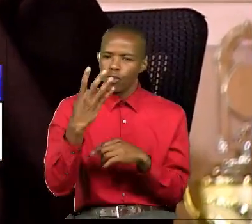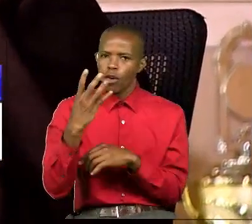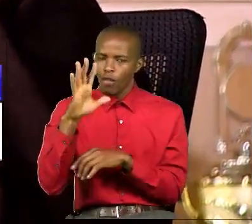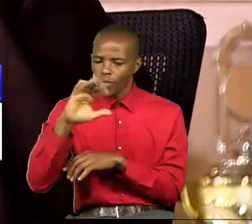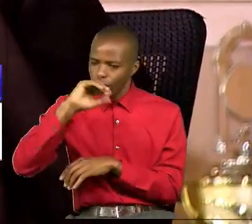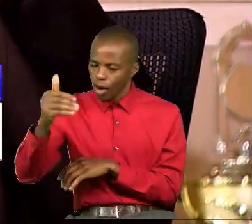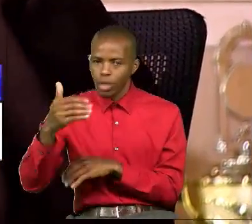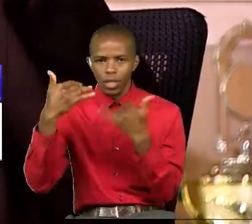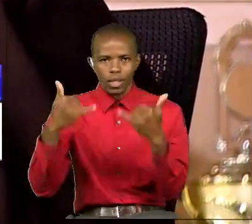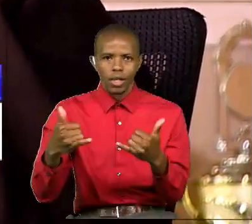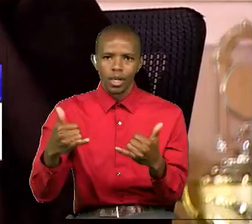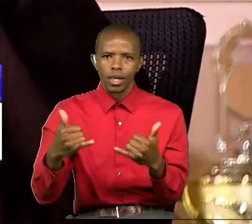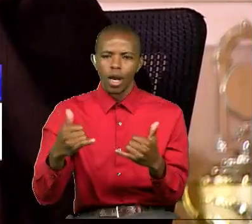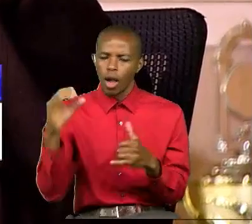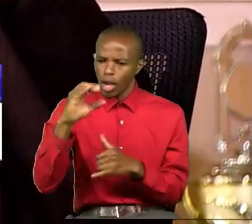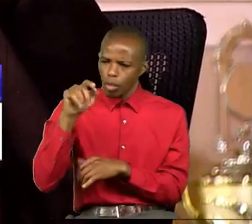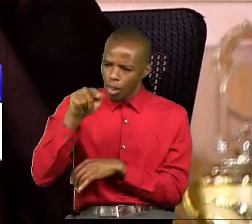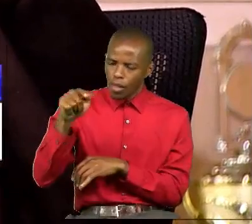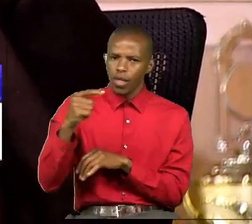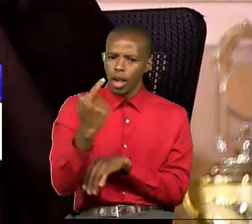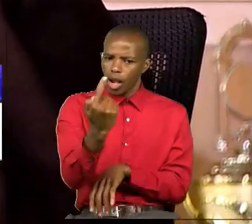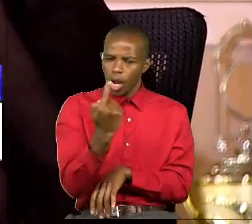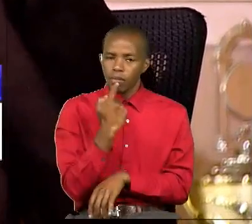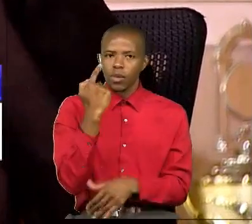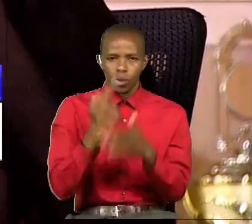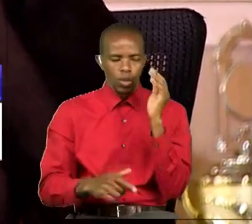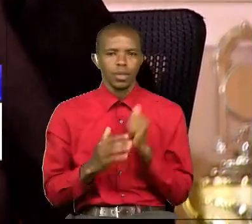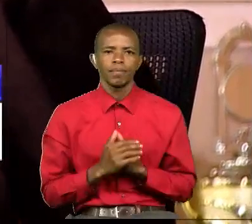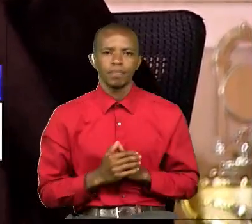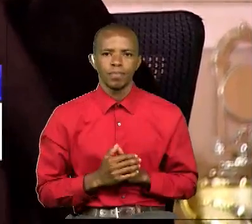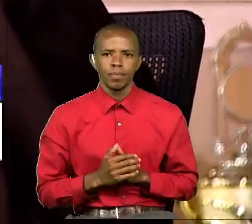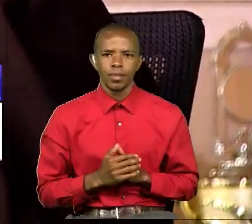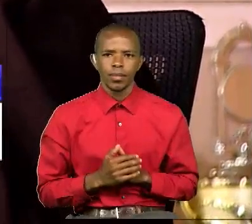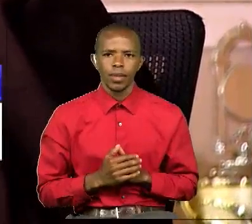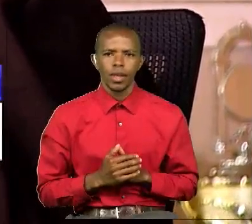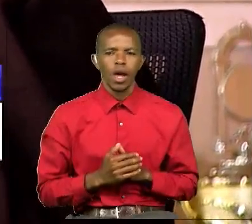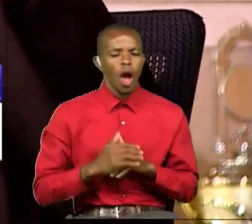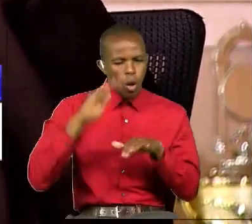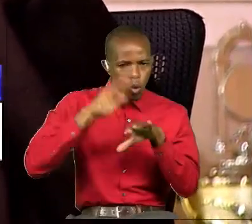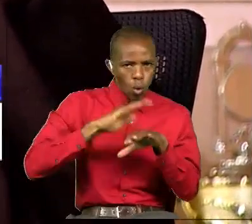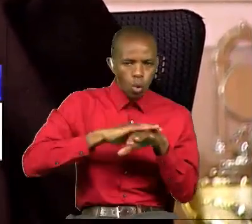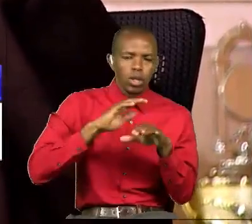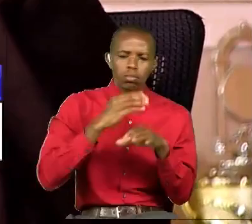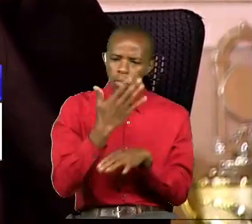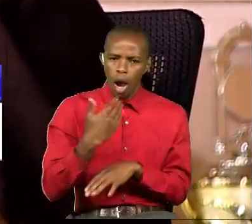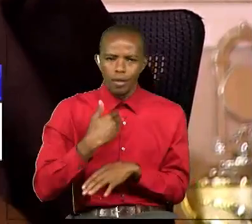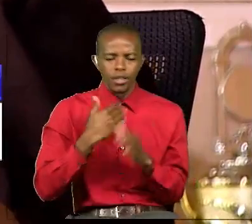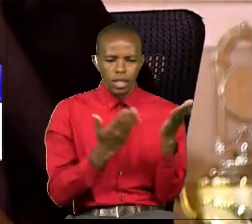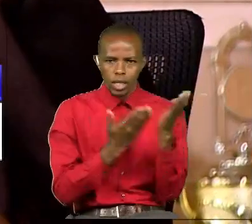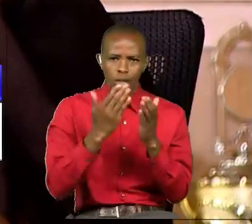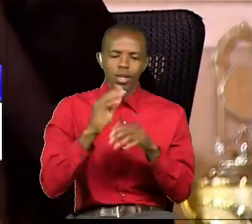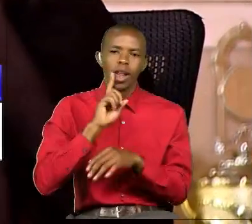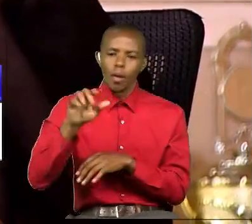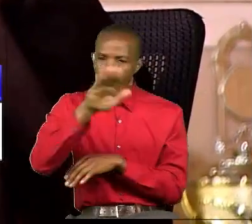that we are in, we had clients who would approach us and they would say, I have a really good foothold of my product or my services in the